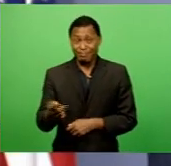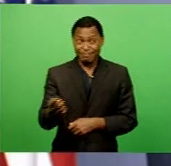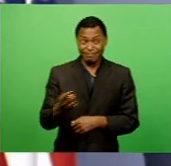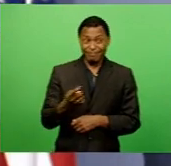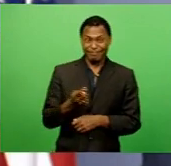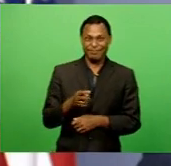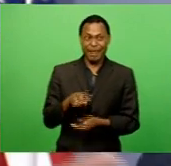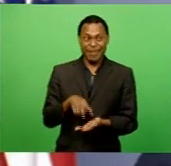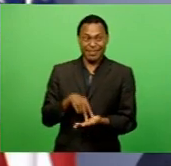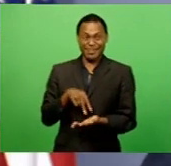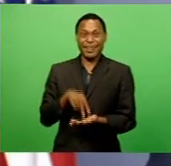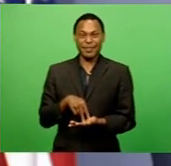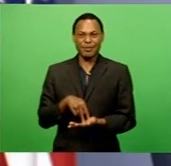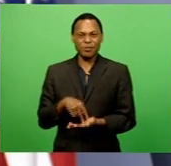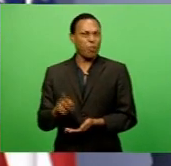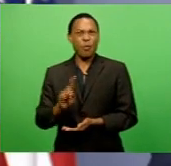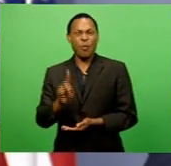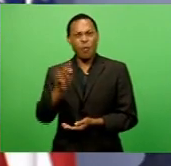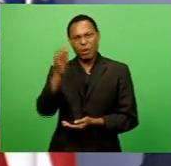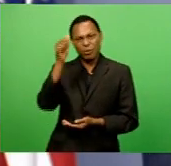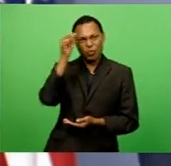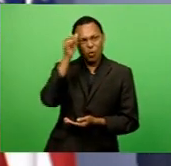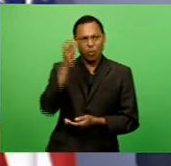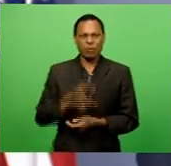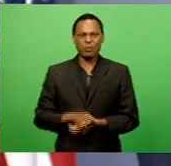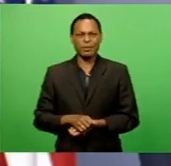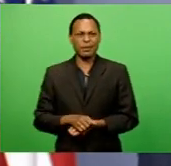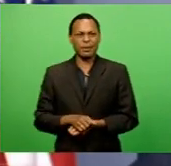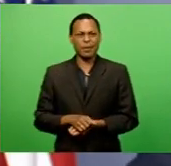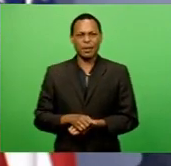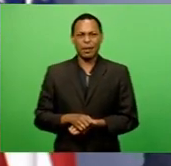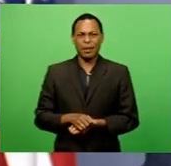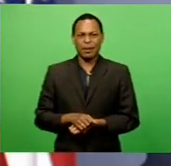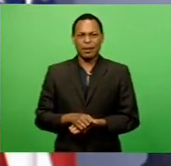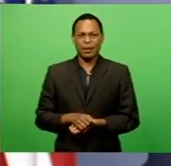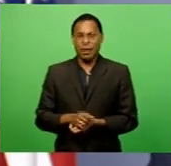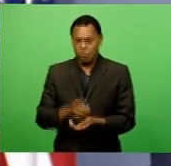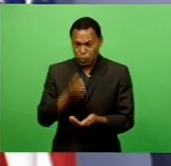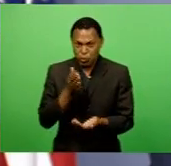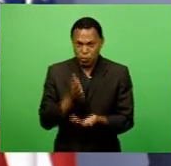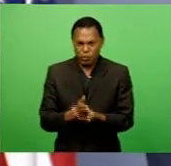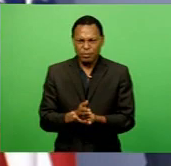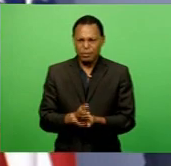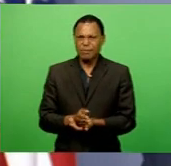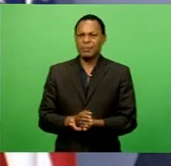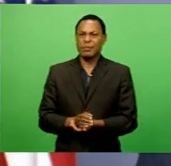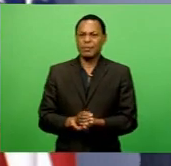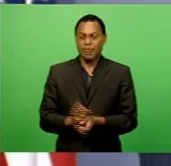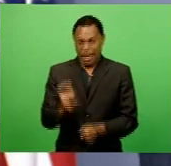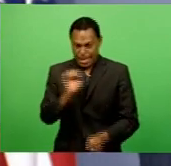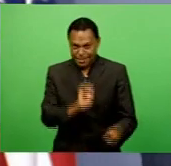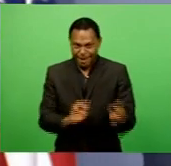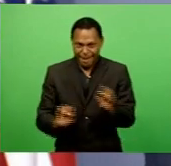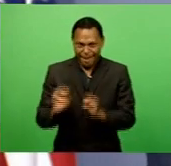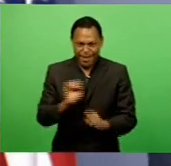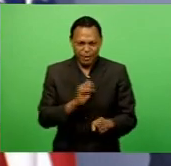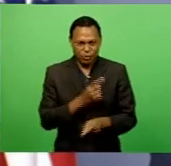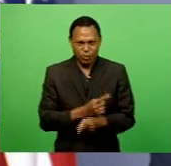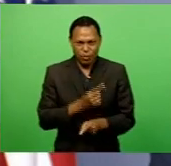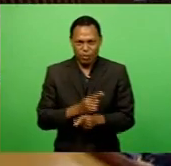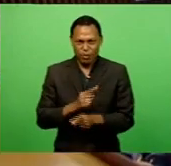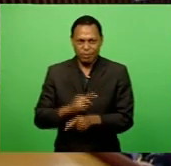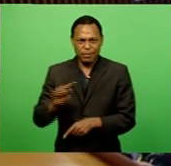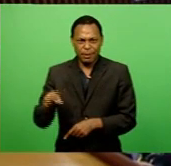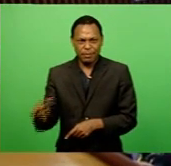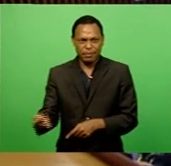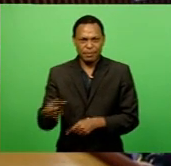what you know, what the evidence, what the science is, and no, that's it. Let the science speak. It is somewhat of a liberating